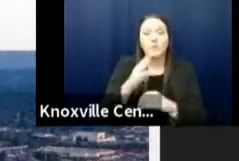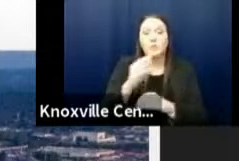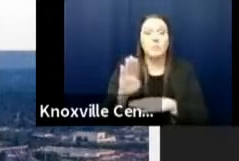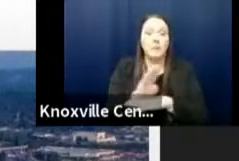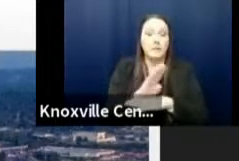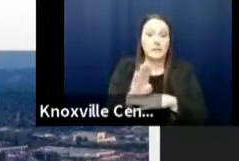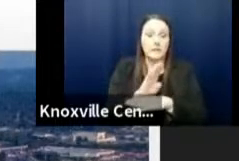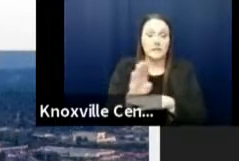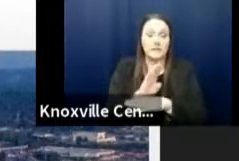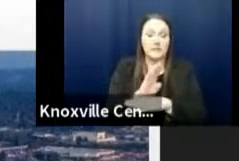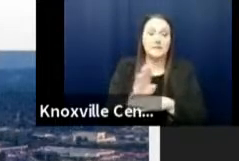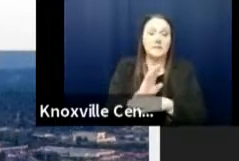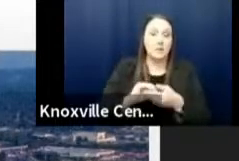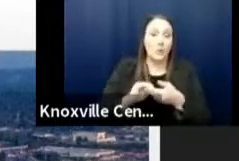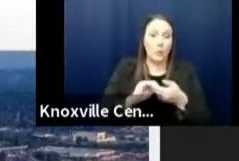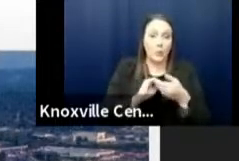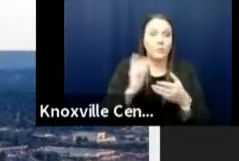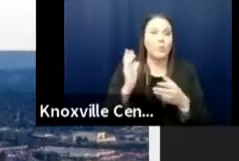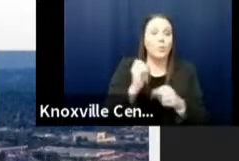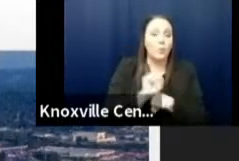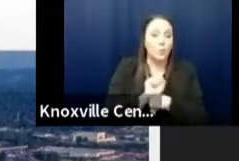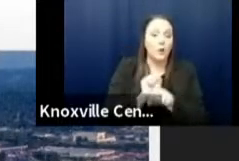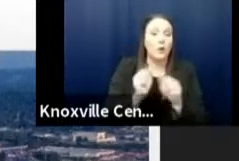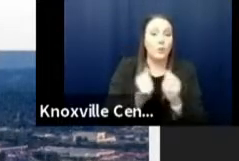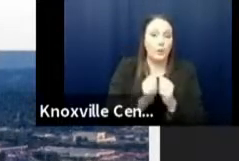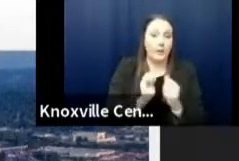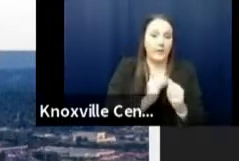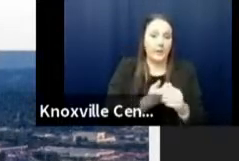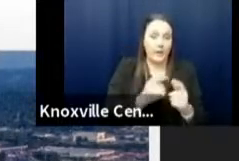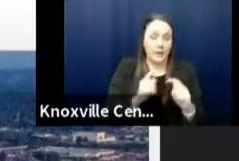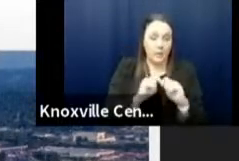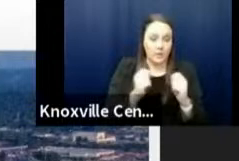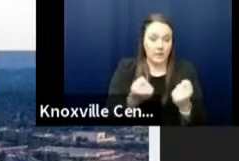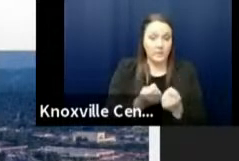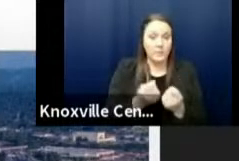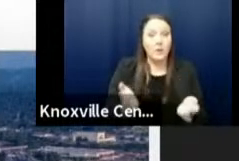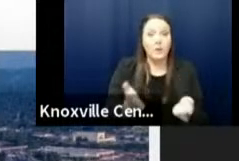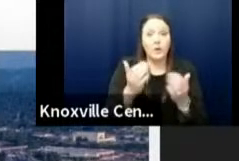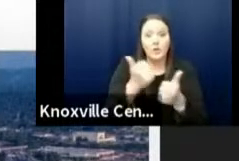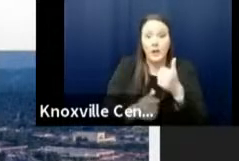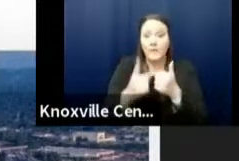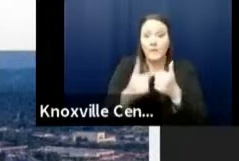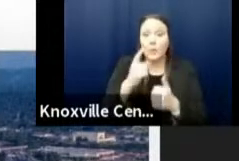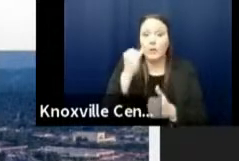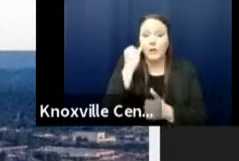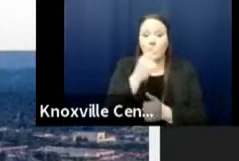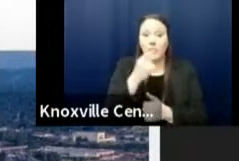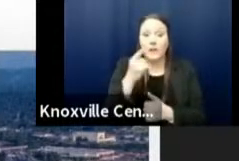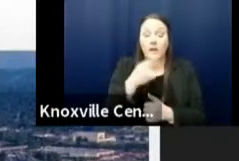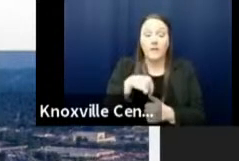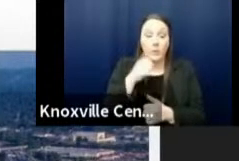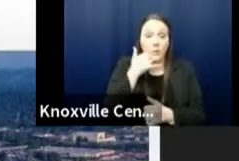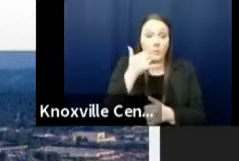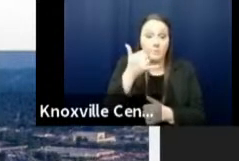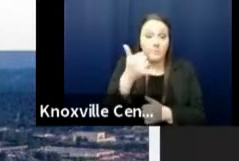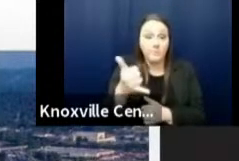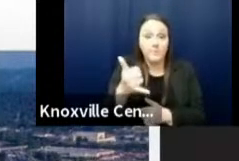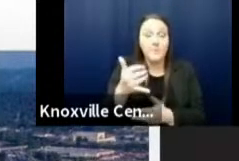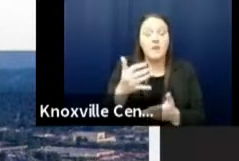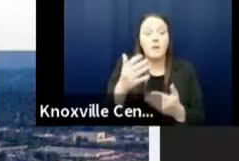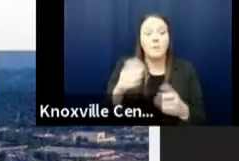cooperate with our investigations. We continue to encourage everyone who receives a call from us to work with our team to